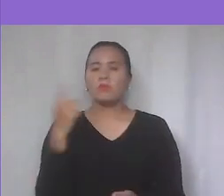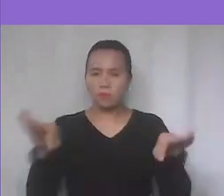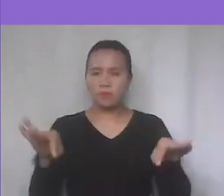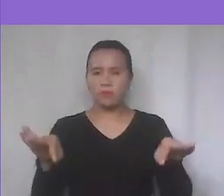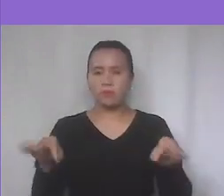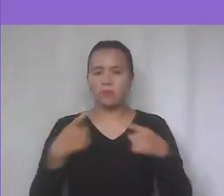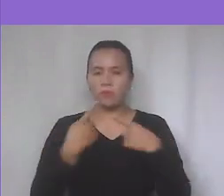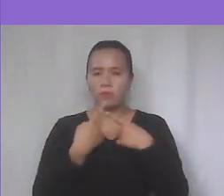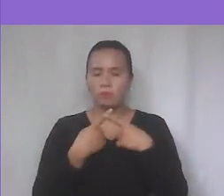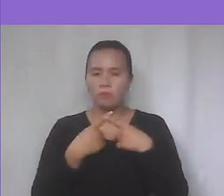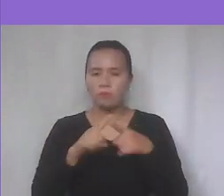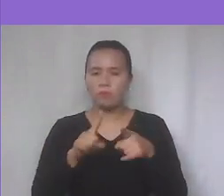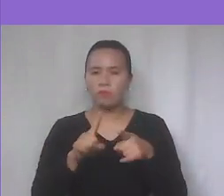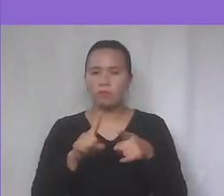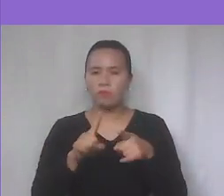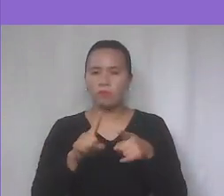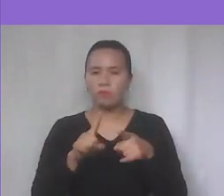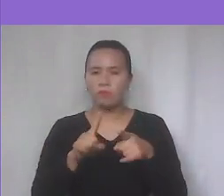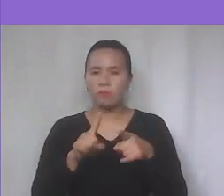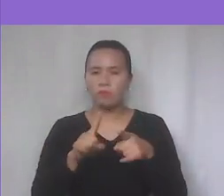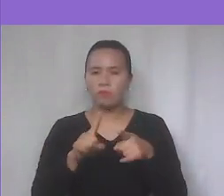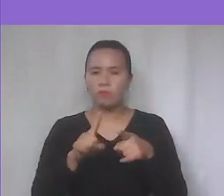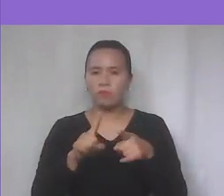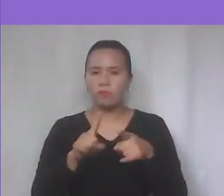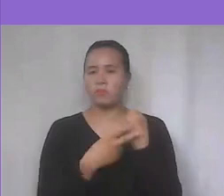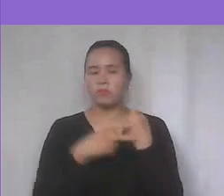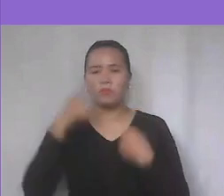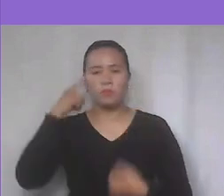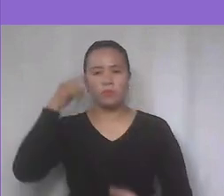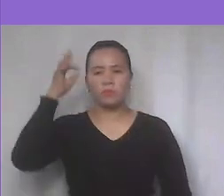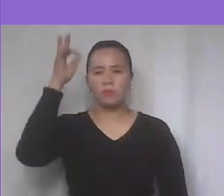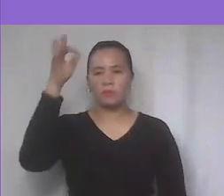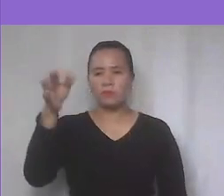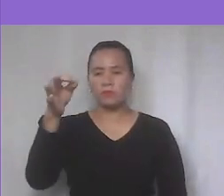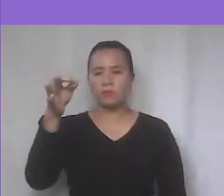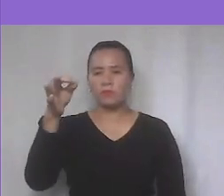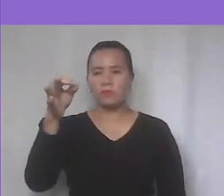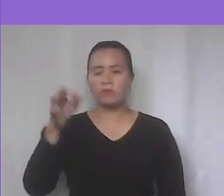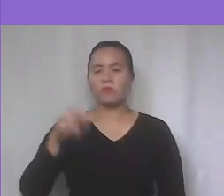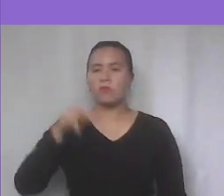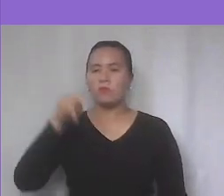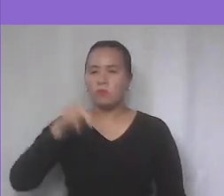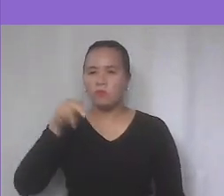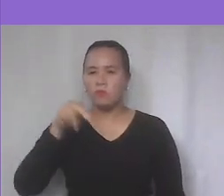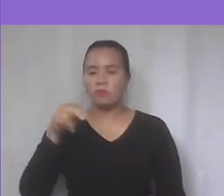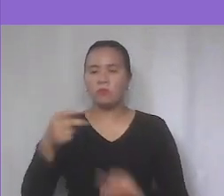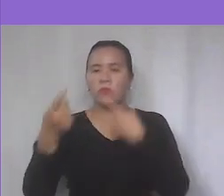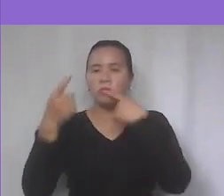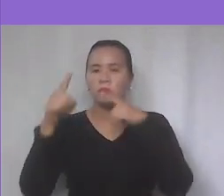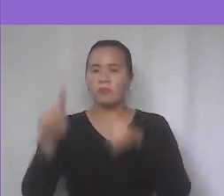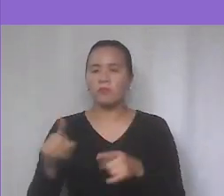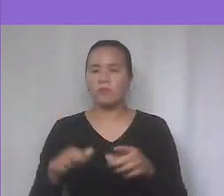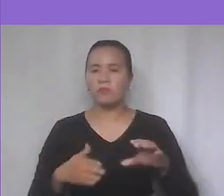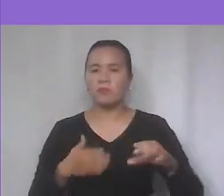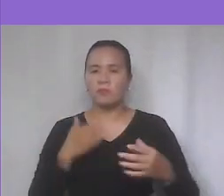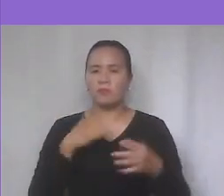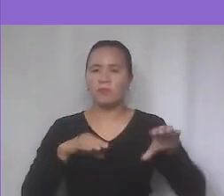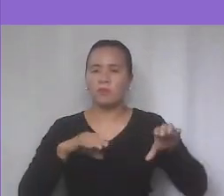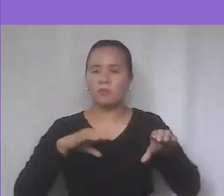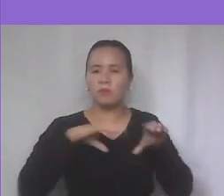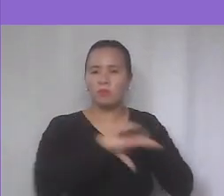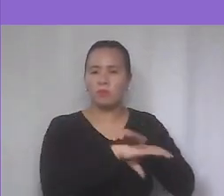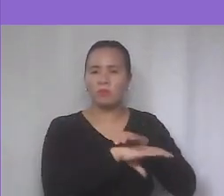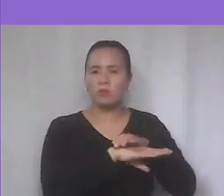investment in a common future. And so we need to address accessibility and inclusion in the education